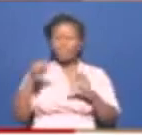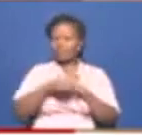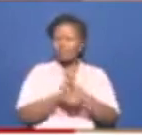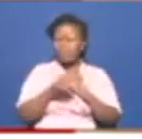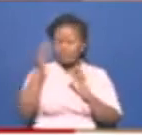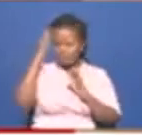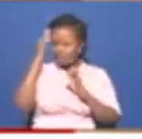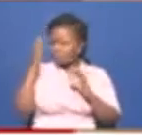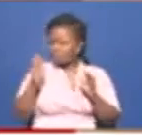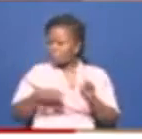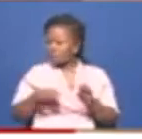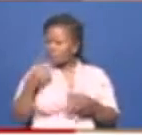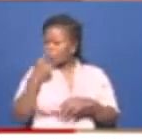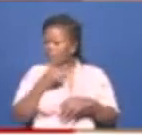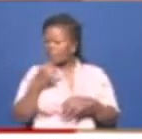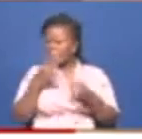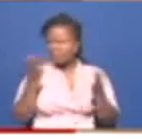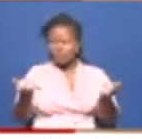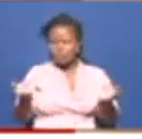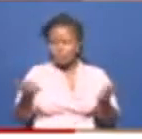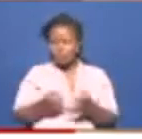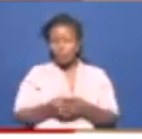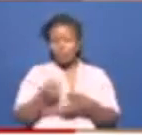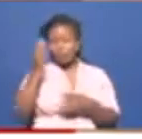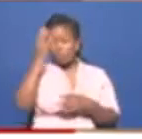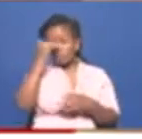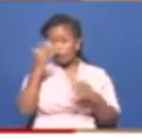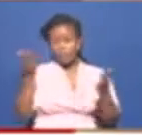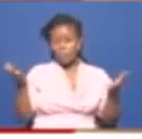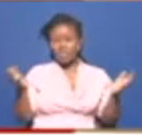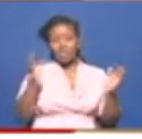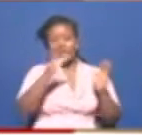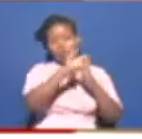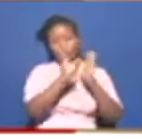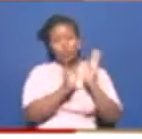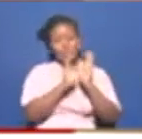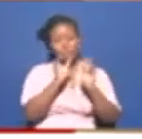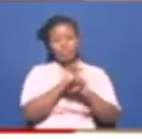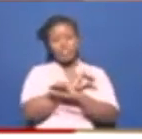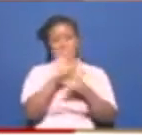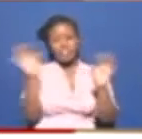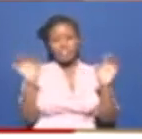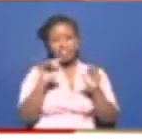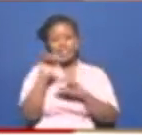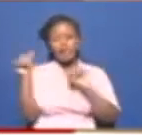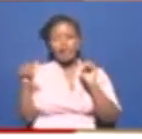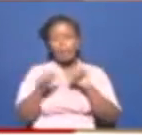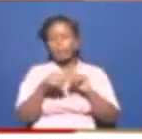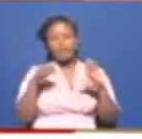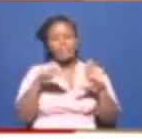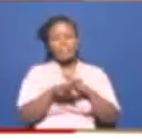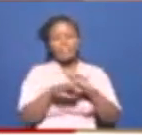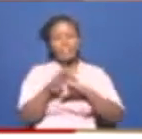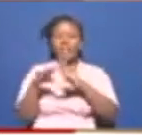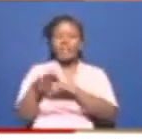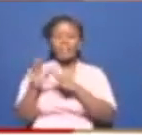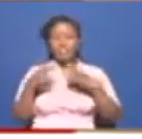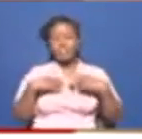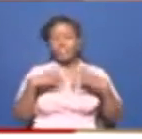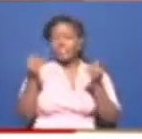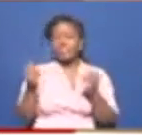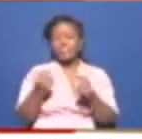urine and feces that need to be helped, because Article 43 of the Constitution is very clear on proper attainable standards of healthcare, and the reality is women are not getting